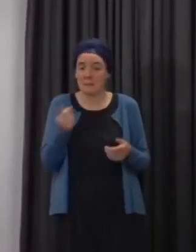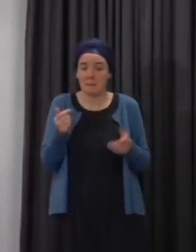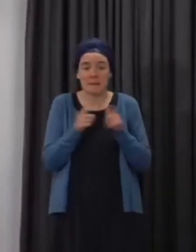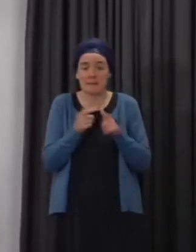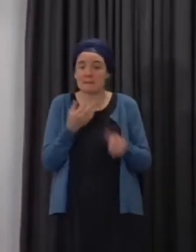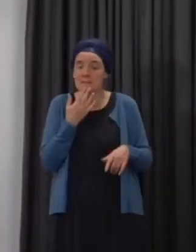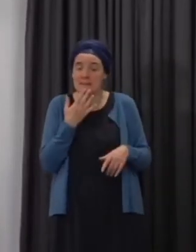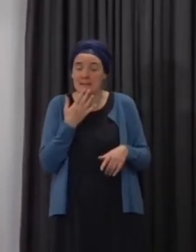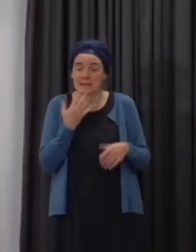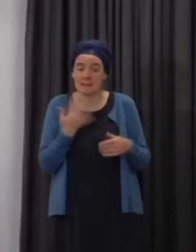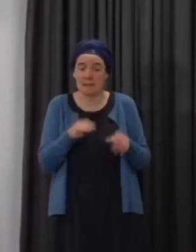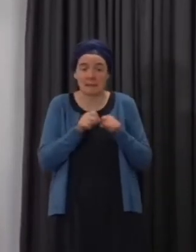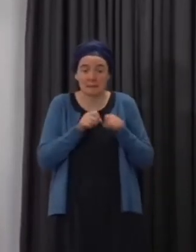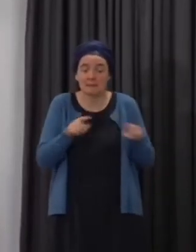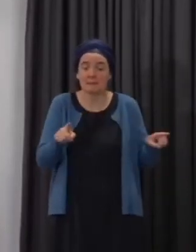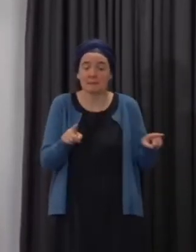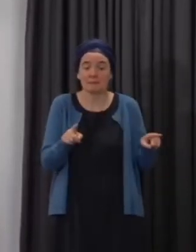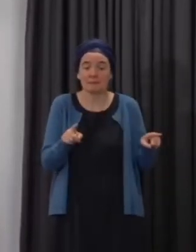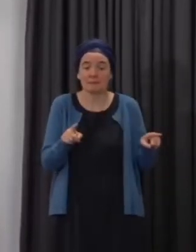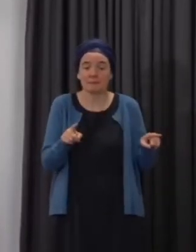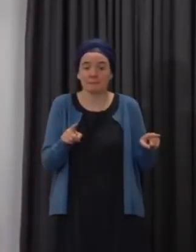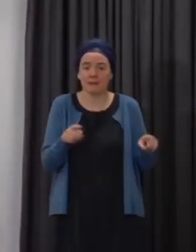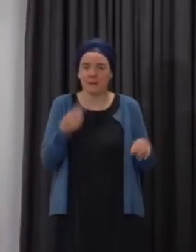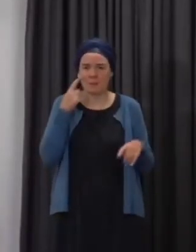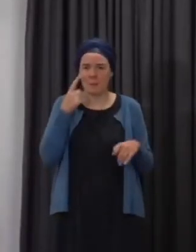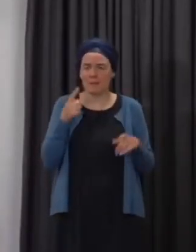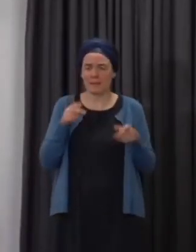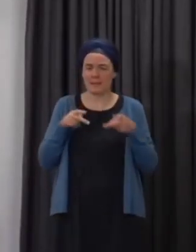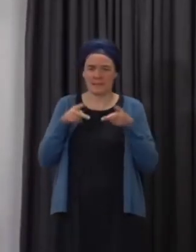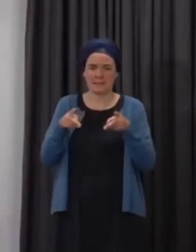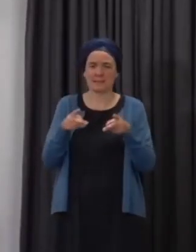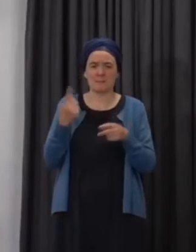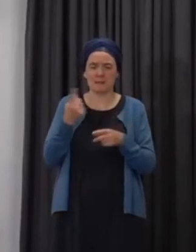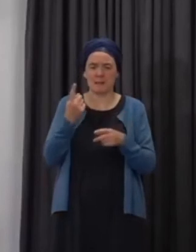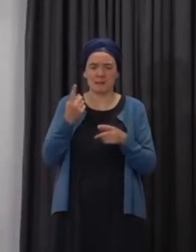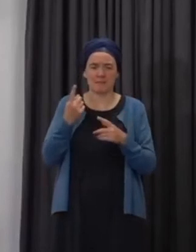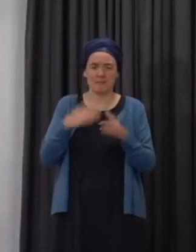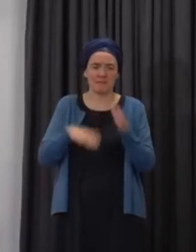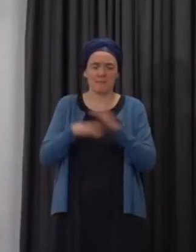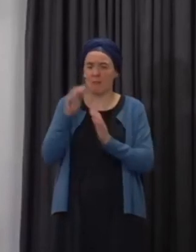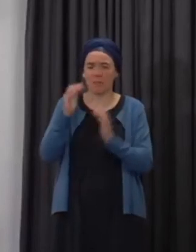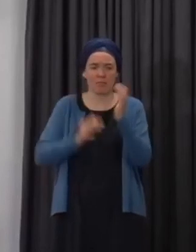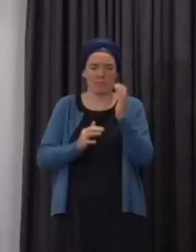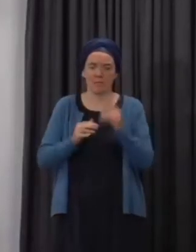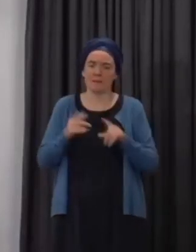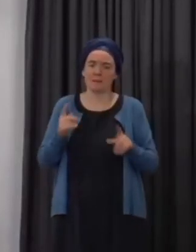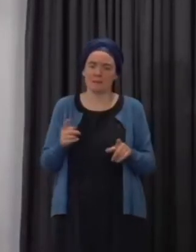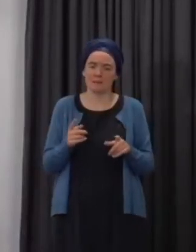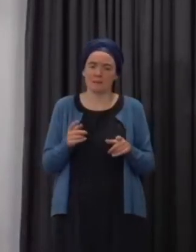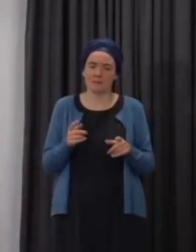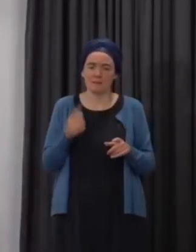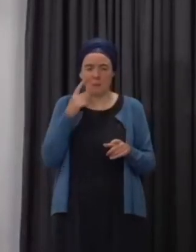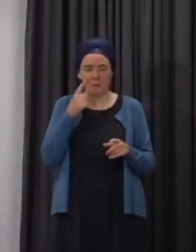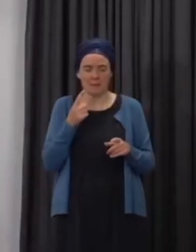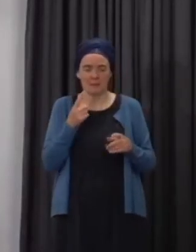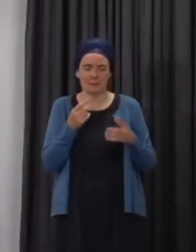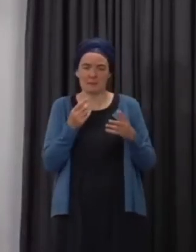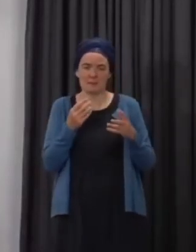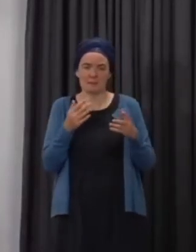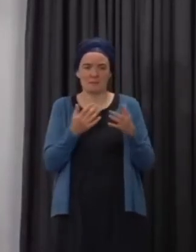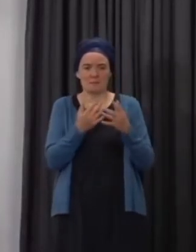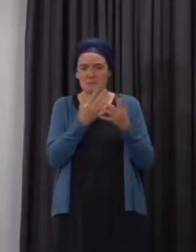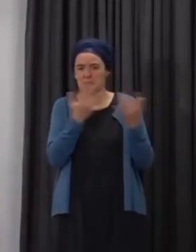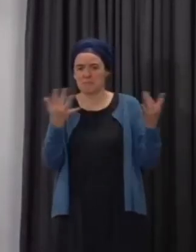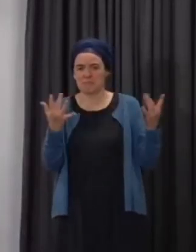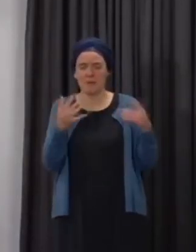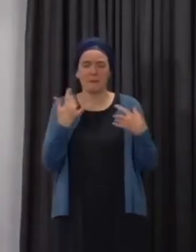think that there's a system-wide failure and there are large categories of people who got the wrong letter. However, we did anticipate that